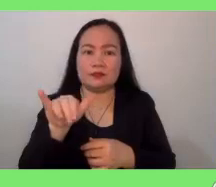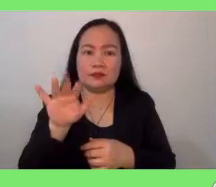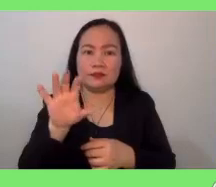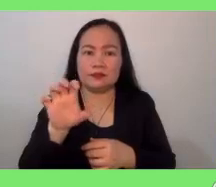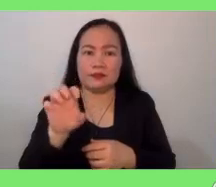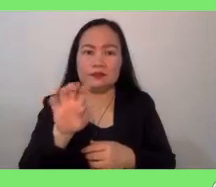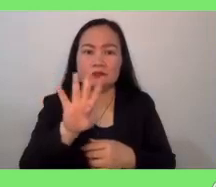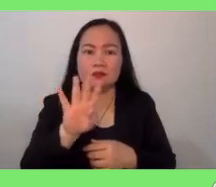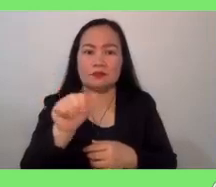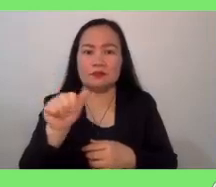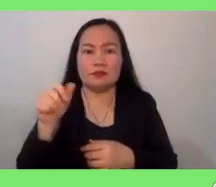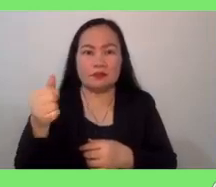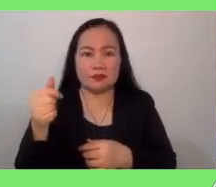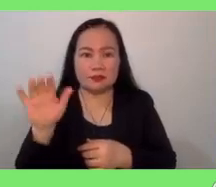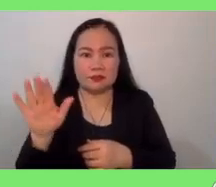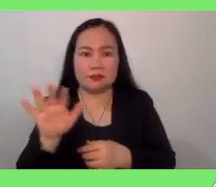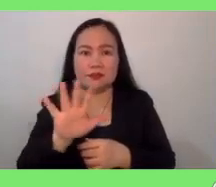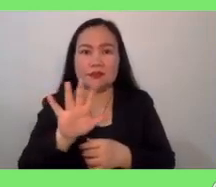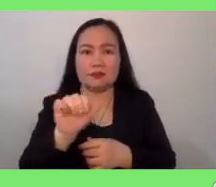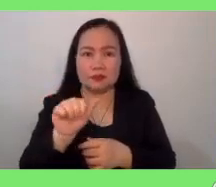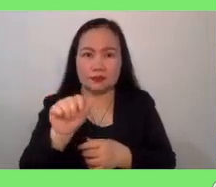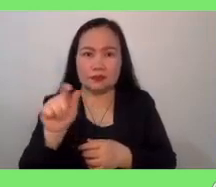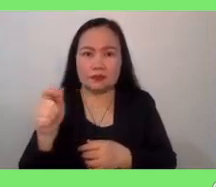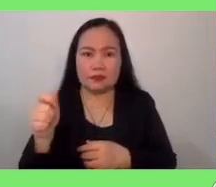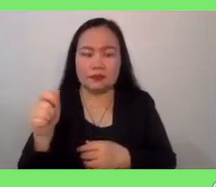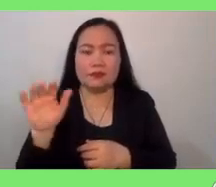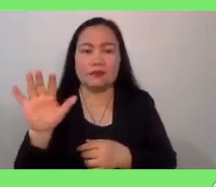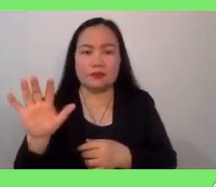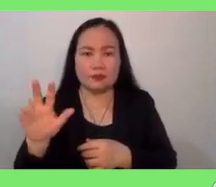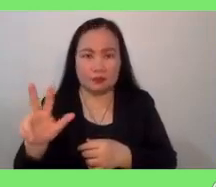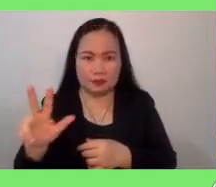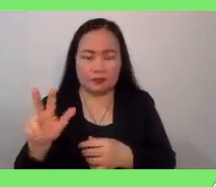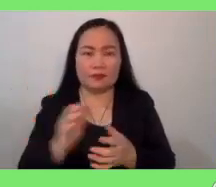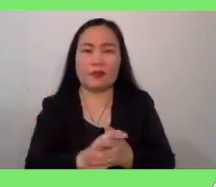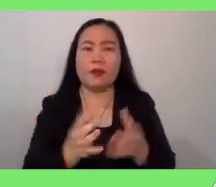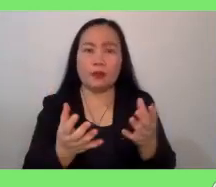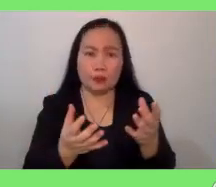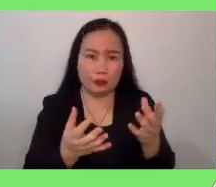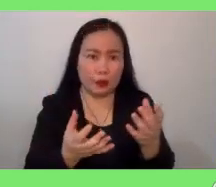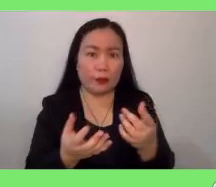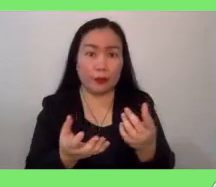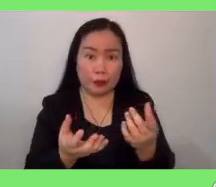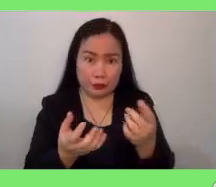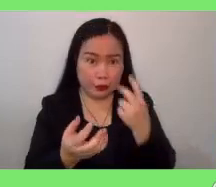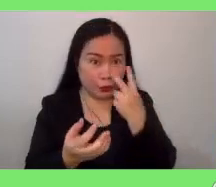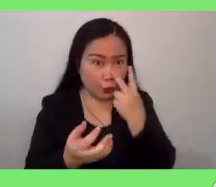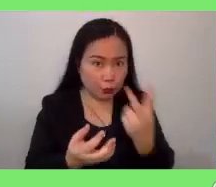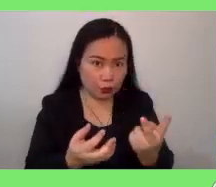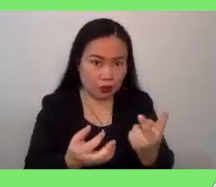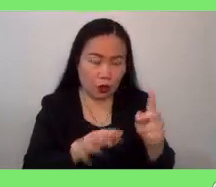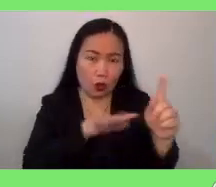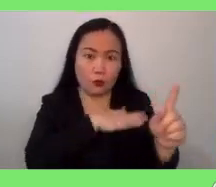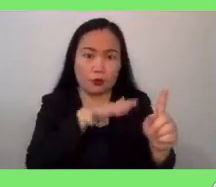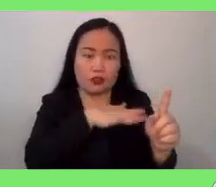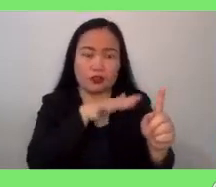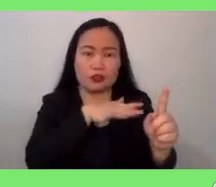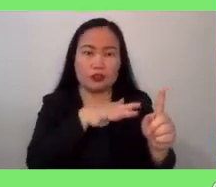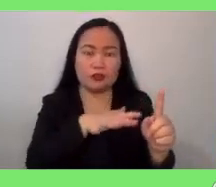15, 4a plus 5, 5a plus 3. Okay, so I want you to look and observe